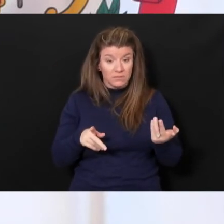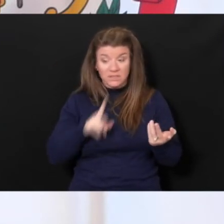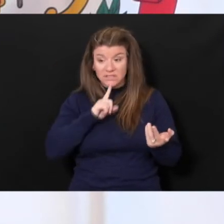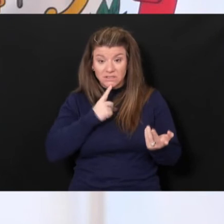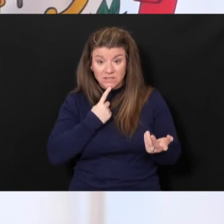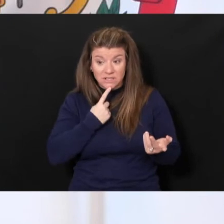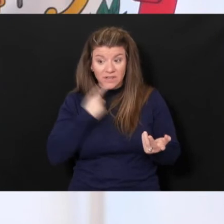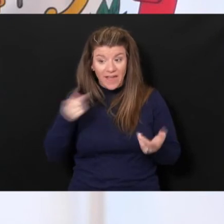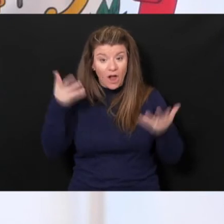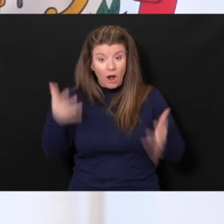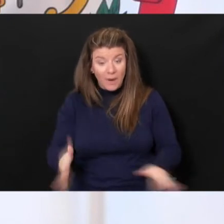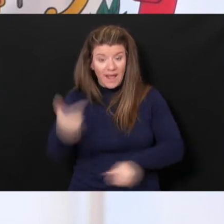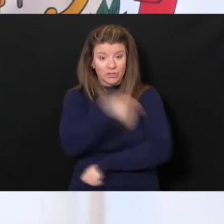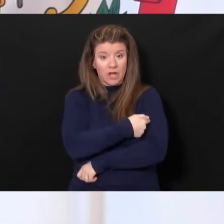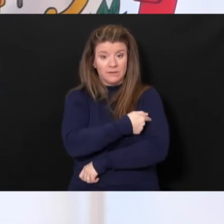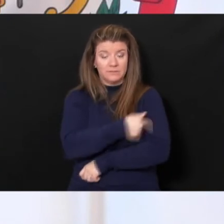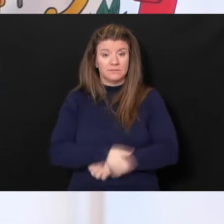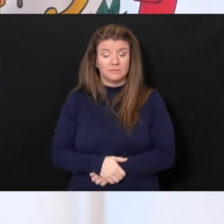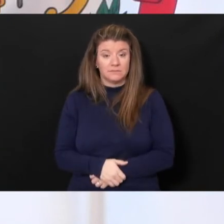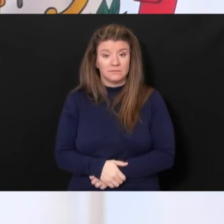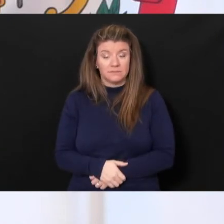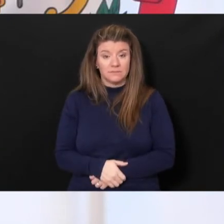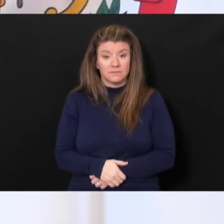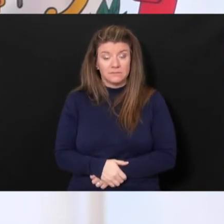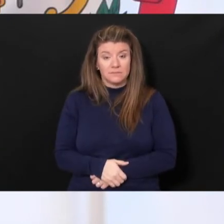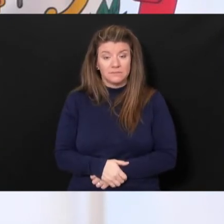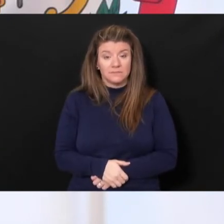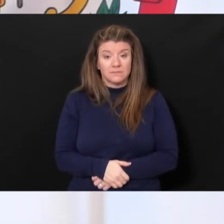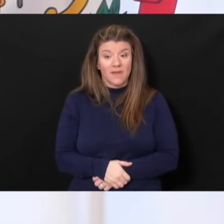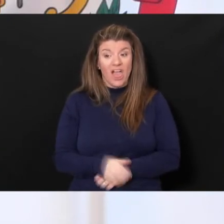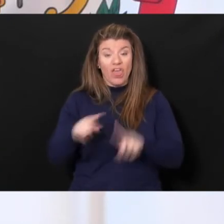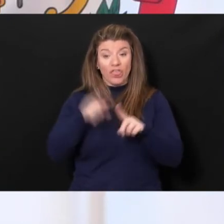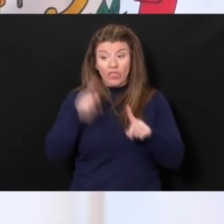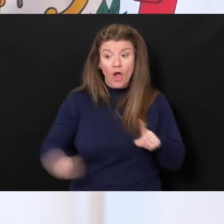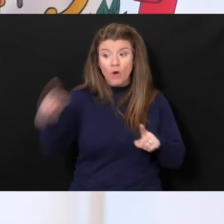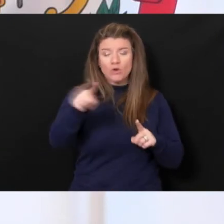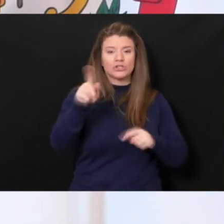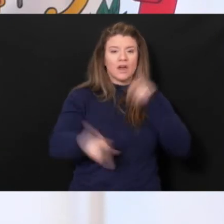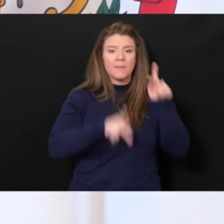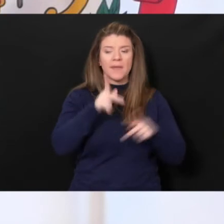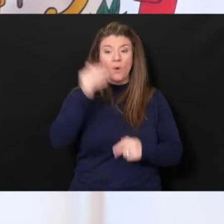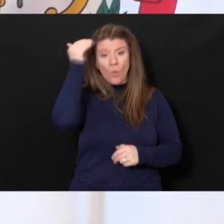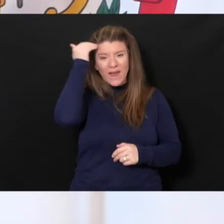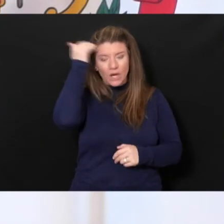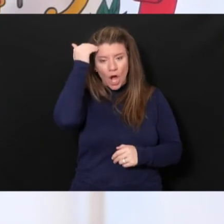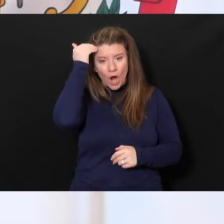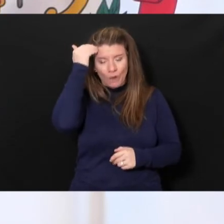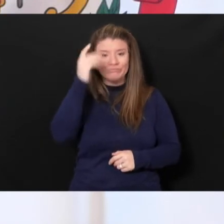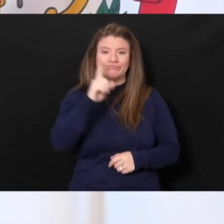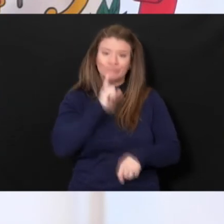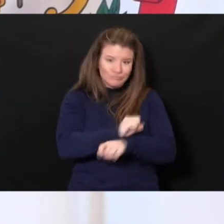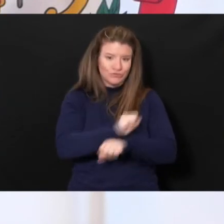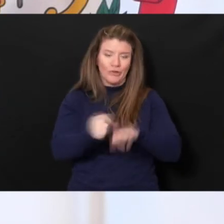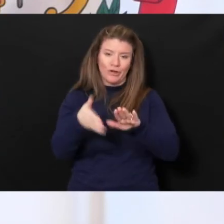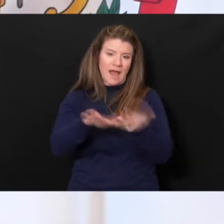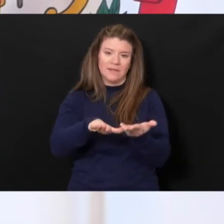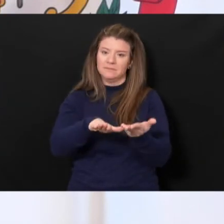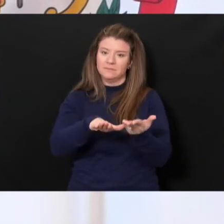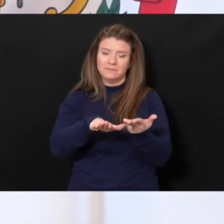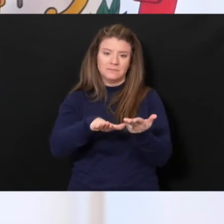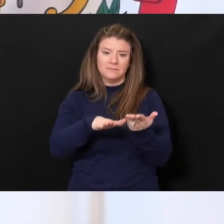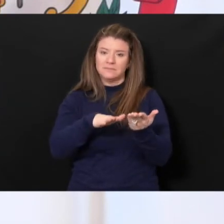with a shot in their arm. Now, those are the people we know are dying and have been dying like flies all